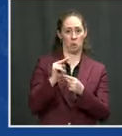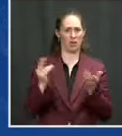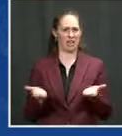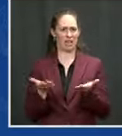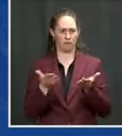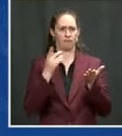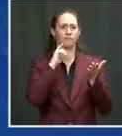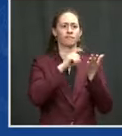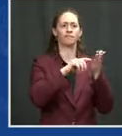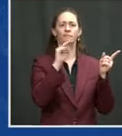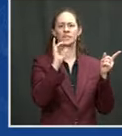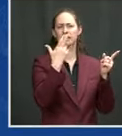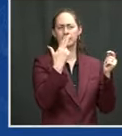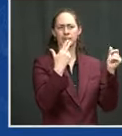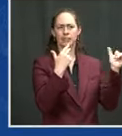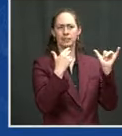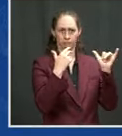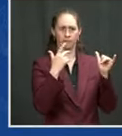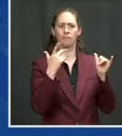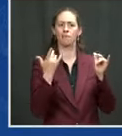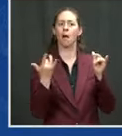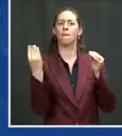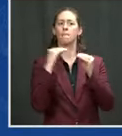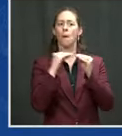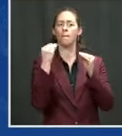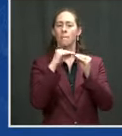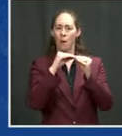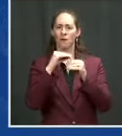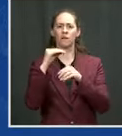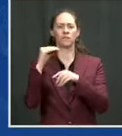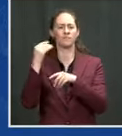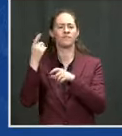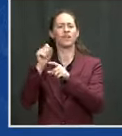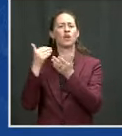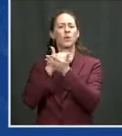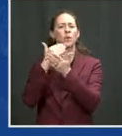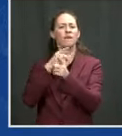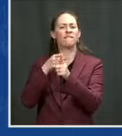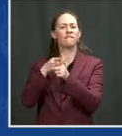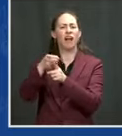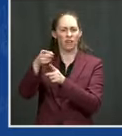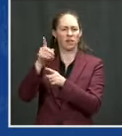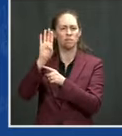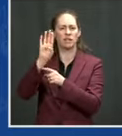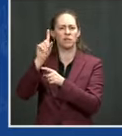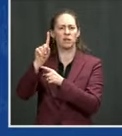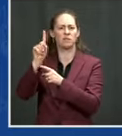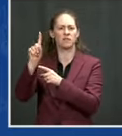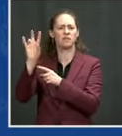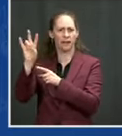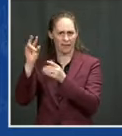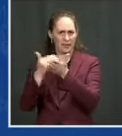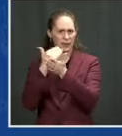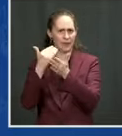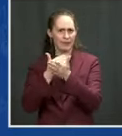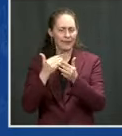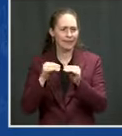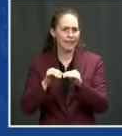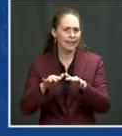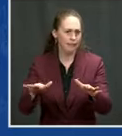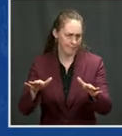latest surge around the B.1.1.7 variant. But because of the availability of the vaccine, the speed that it had gotten out, we were able to blunt that.